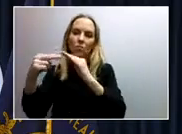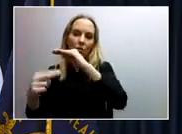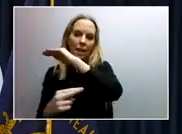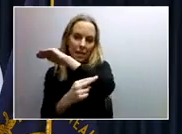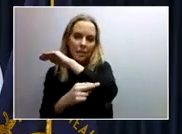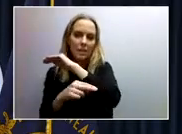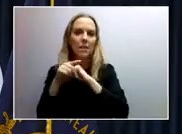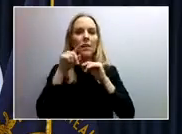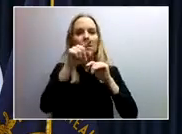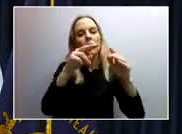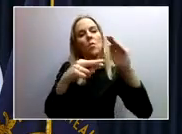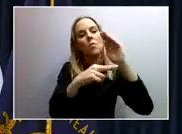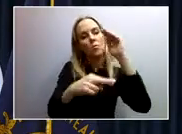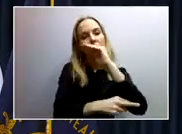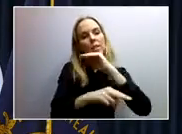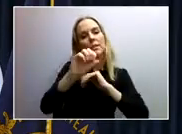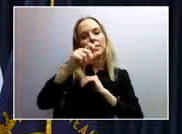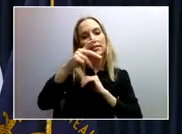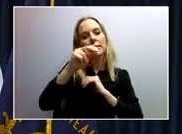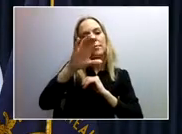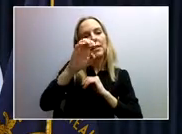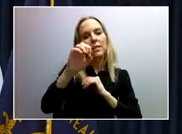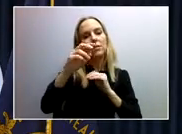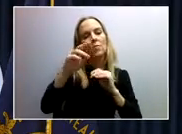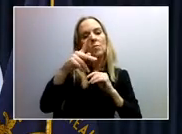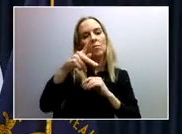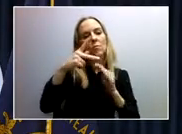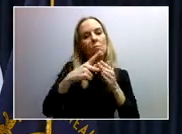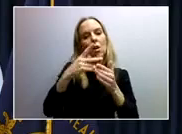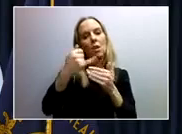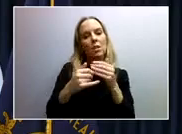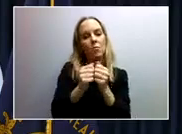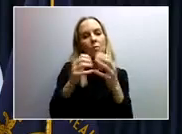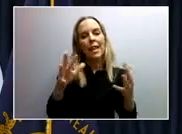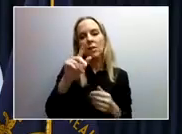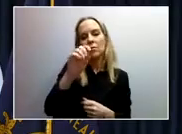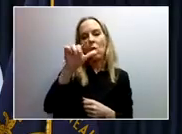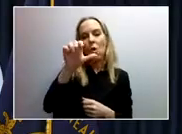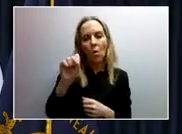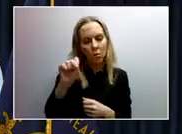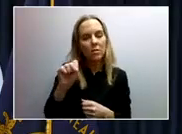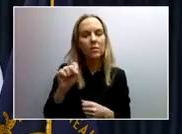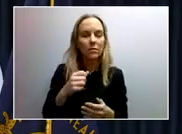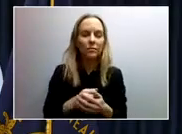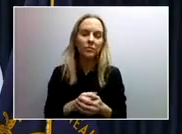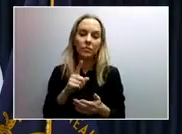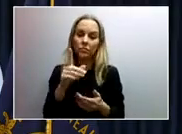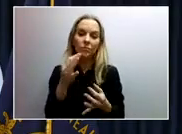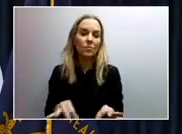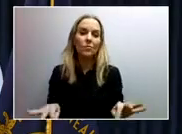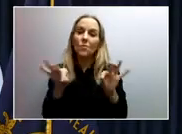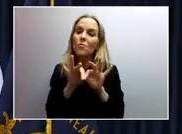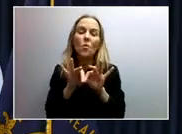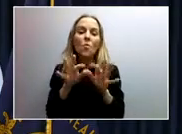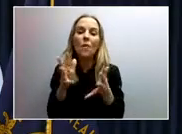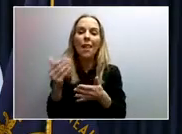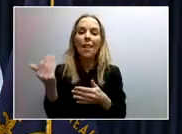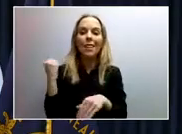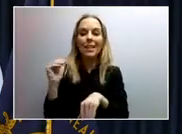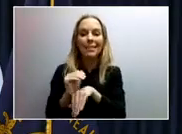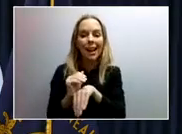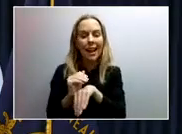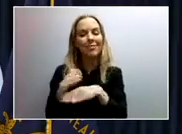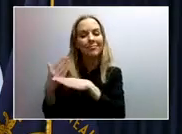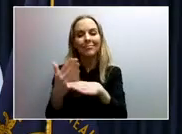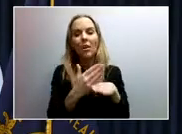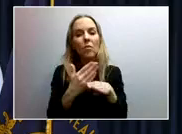project without tolls. But I think the most important part of last night is about who